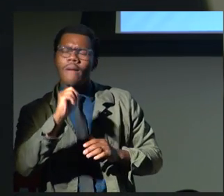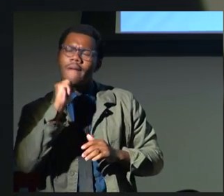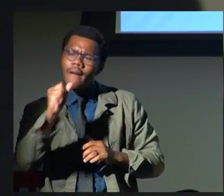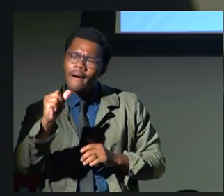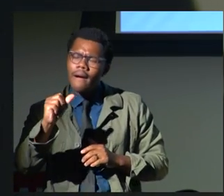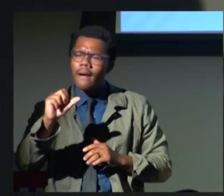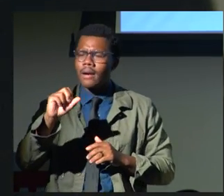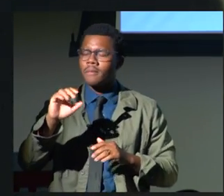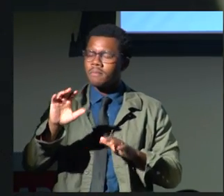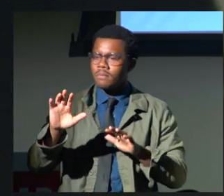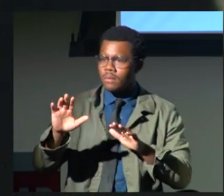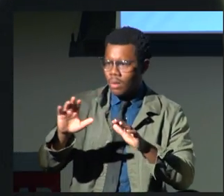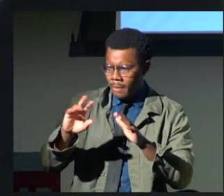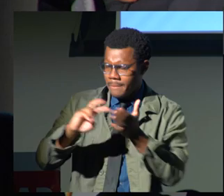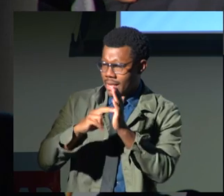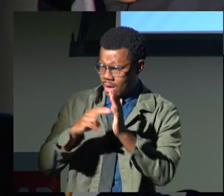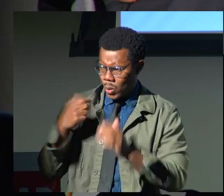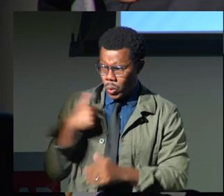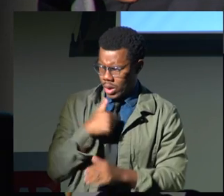we're not seamless. We're all similar. That's what I meant.